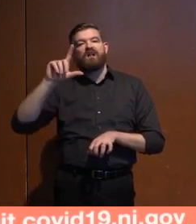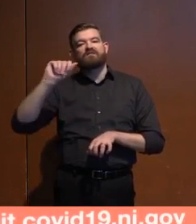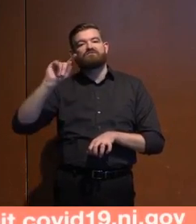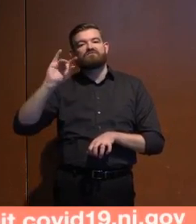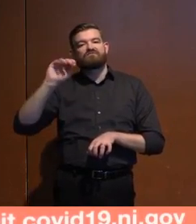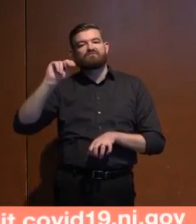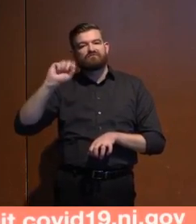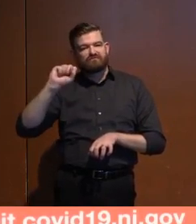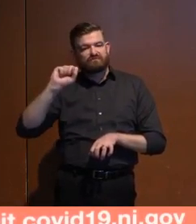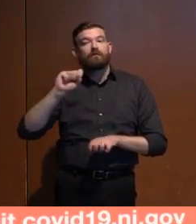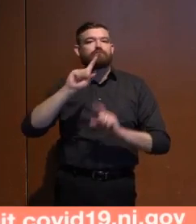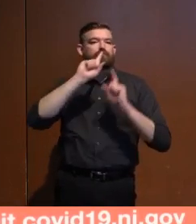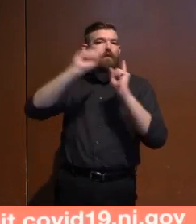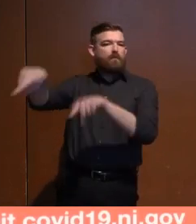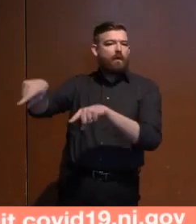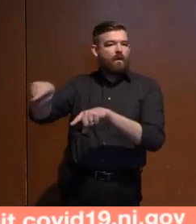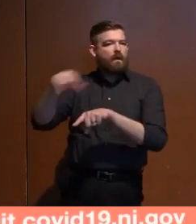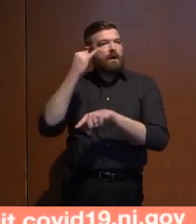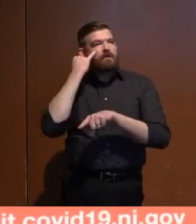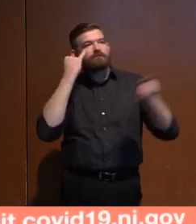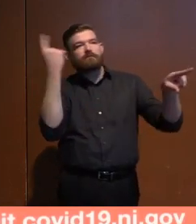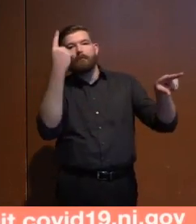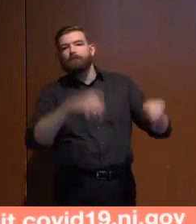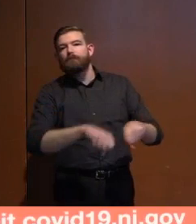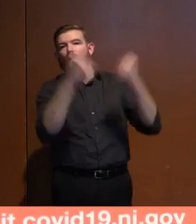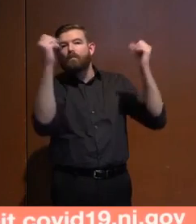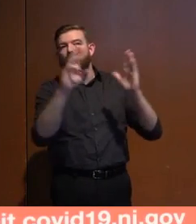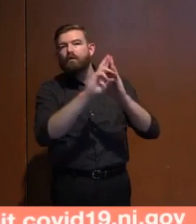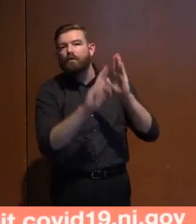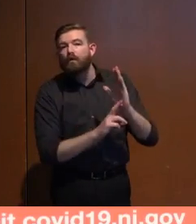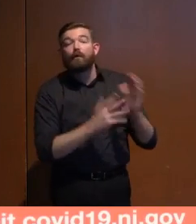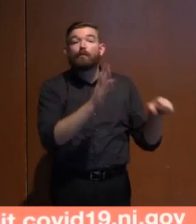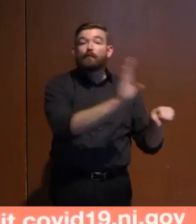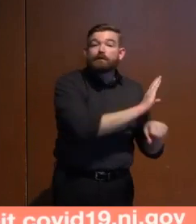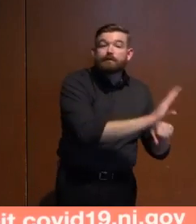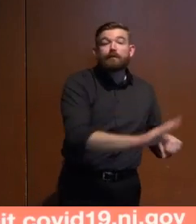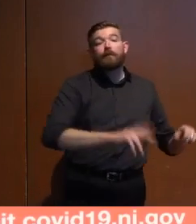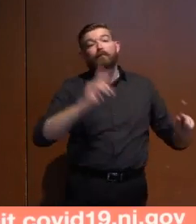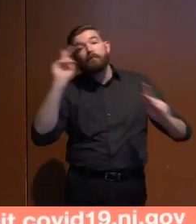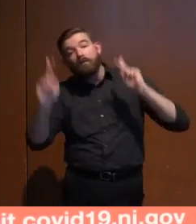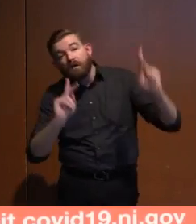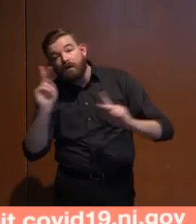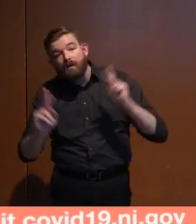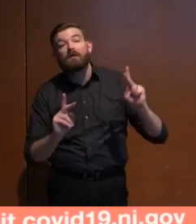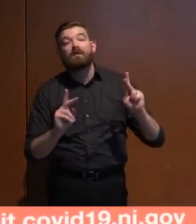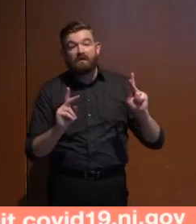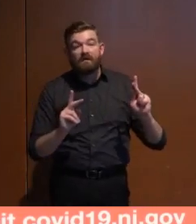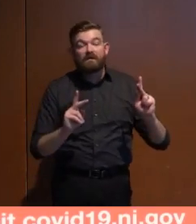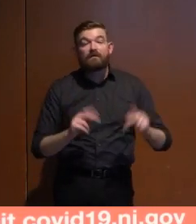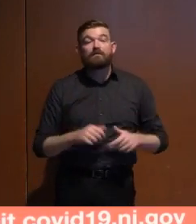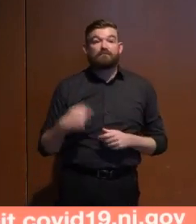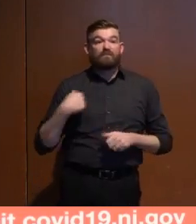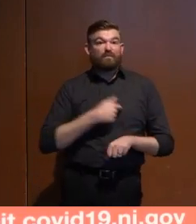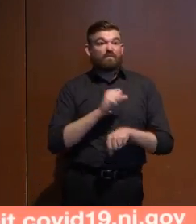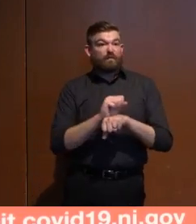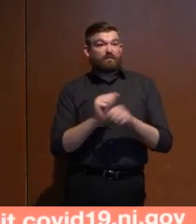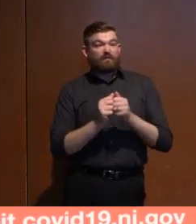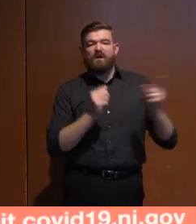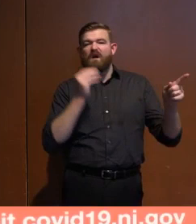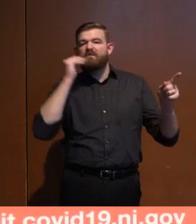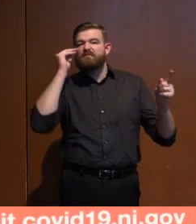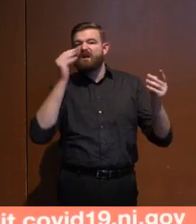see something, say something, let us know there. We've worked hard with the Office of Homeland Security and Preparedness to stand up a very simple form